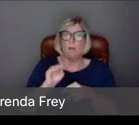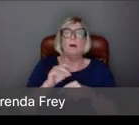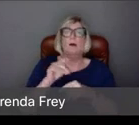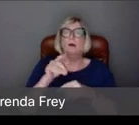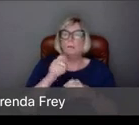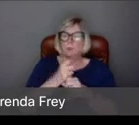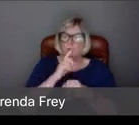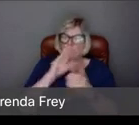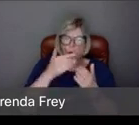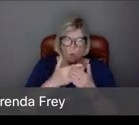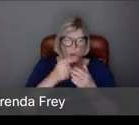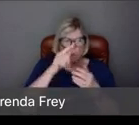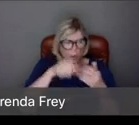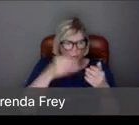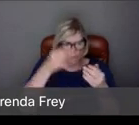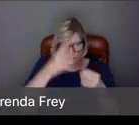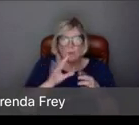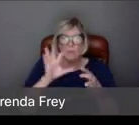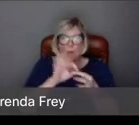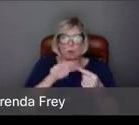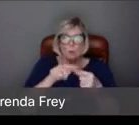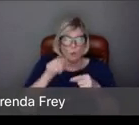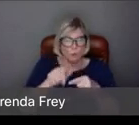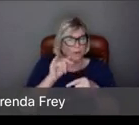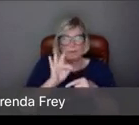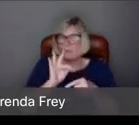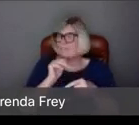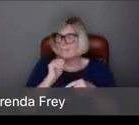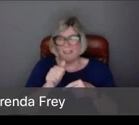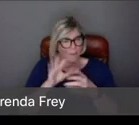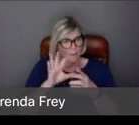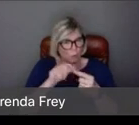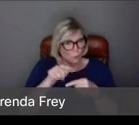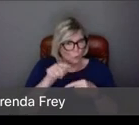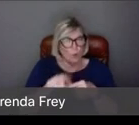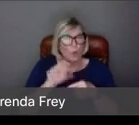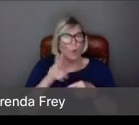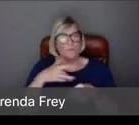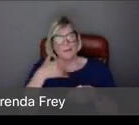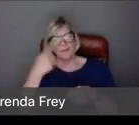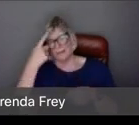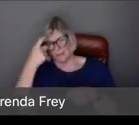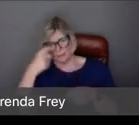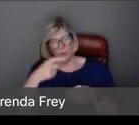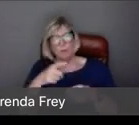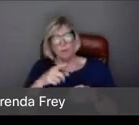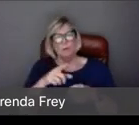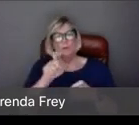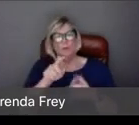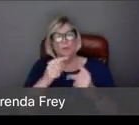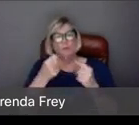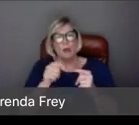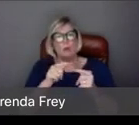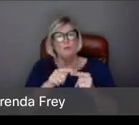report are yours. And if there's anything that isn't yours or seems suspicious, you need to start to dispute that right away.